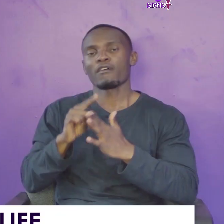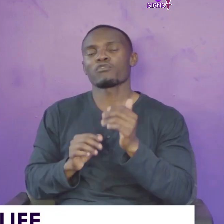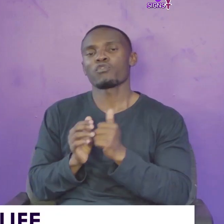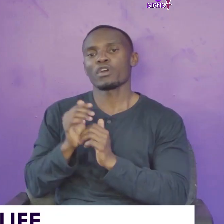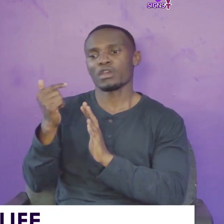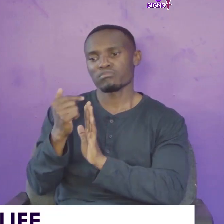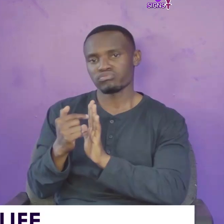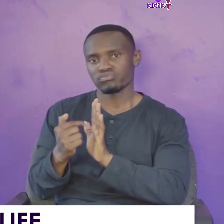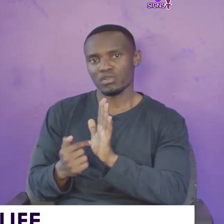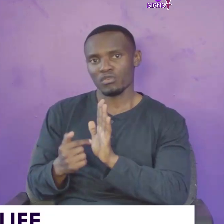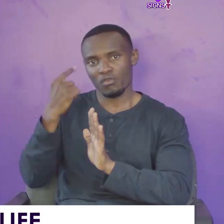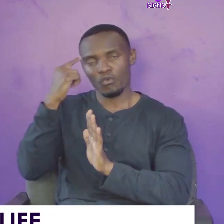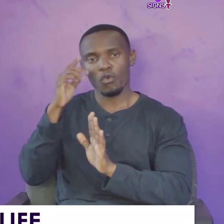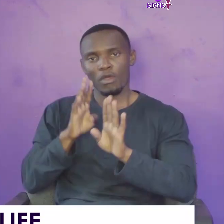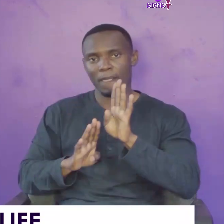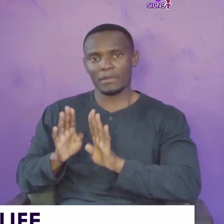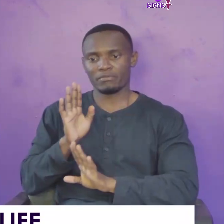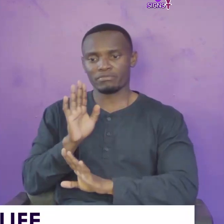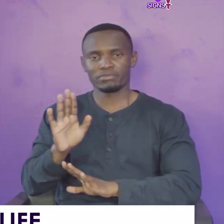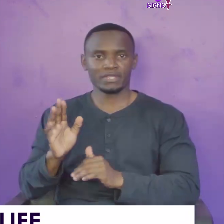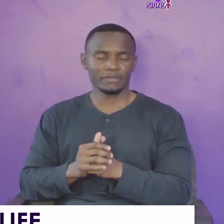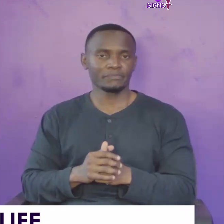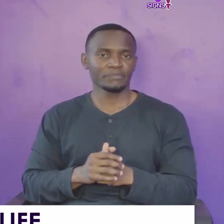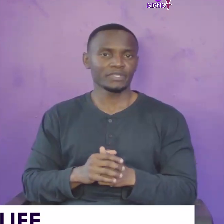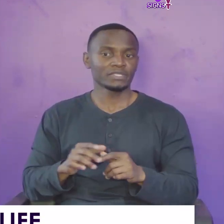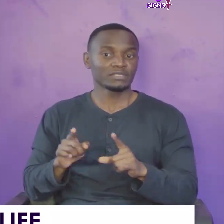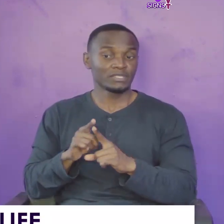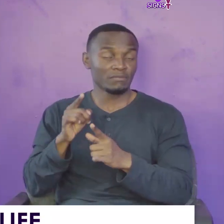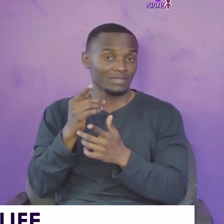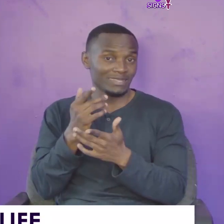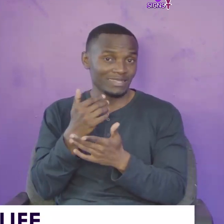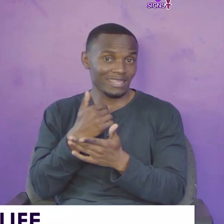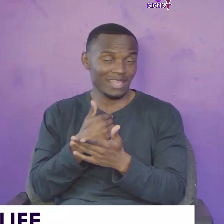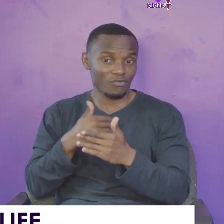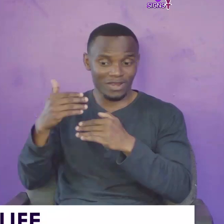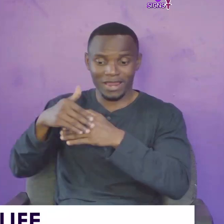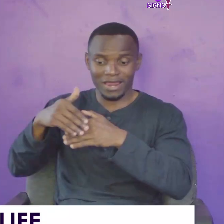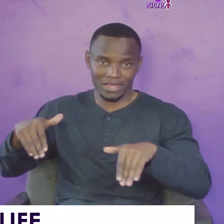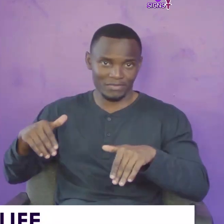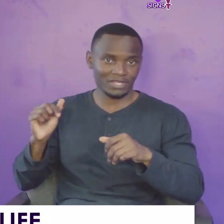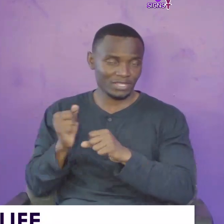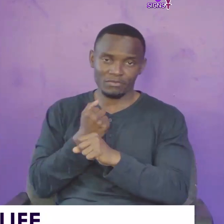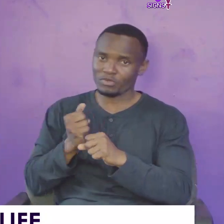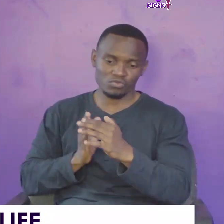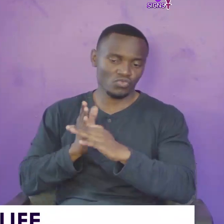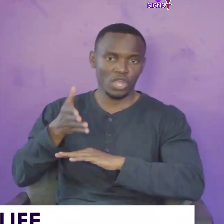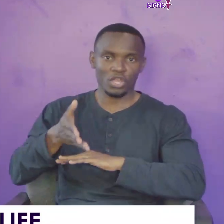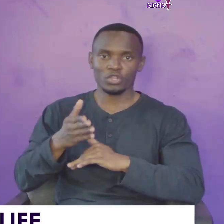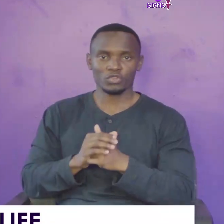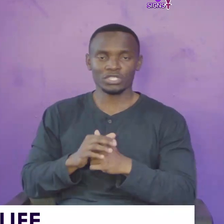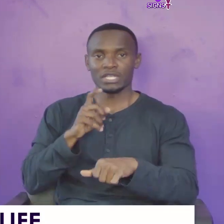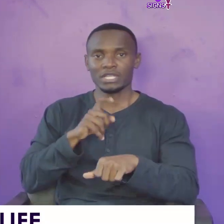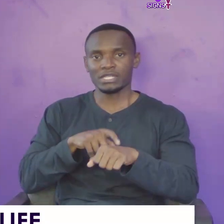for doctors, because there are things, there are areas they're not supposed to cross. There are boundaries that they're not Okay. supposed to cross when they are dealing with,